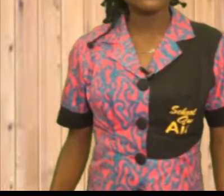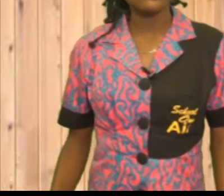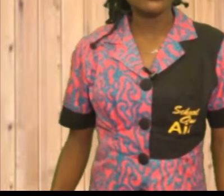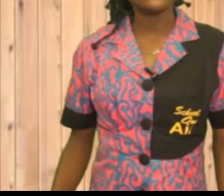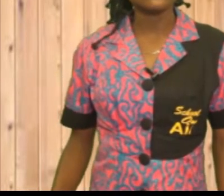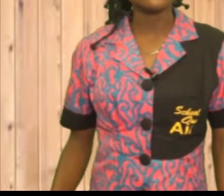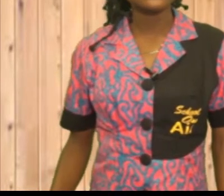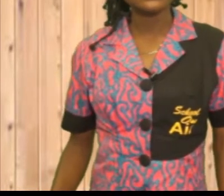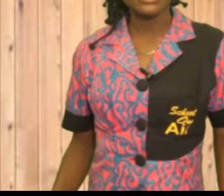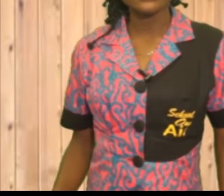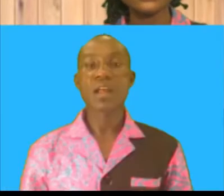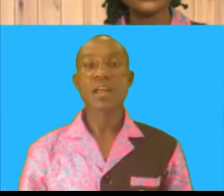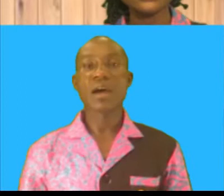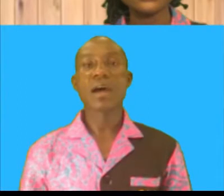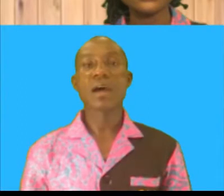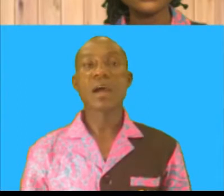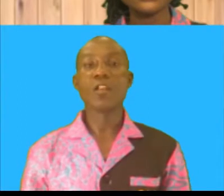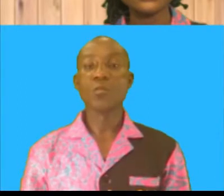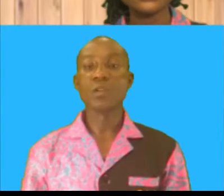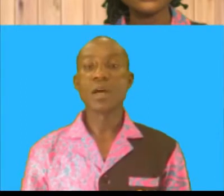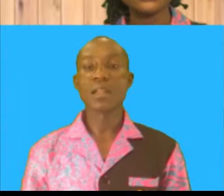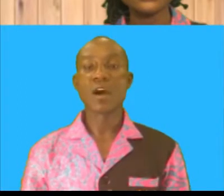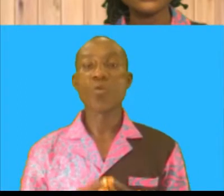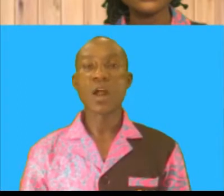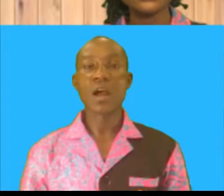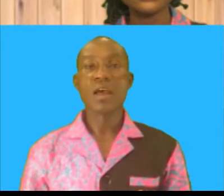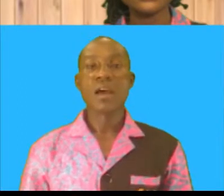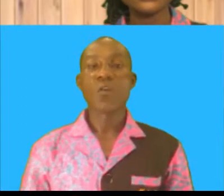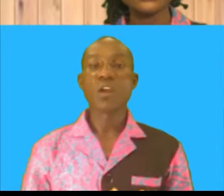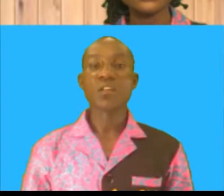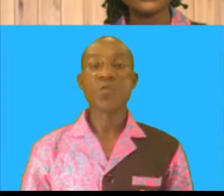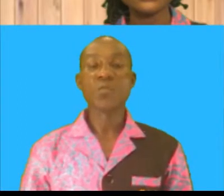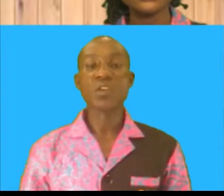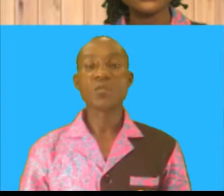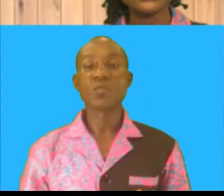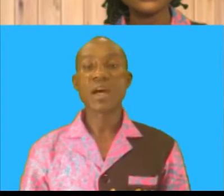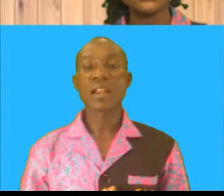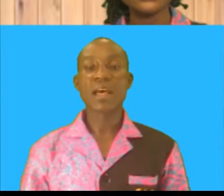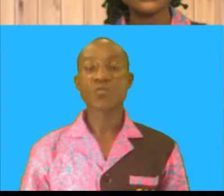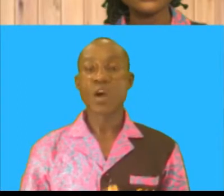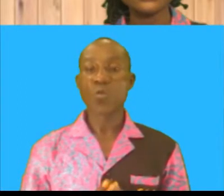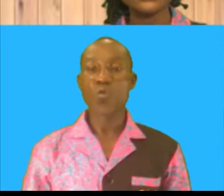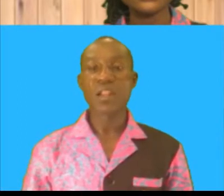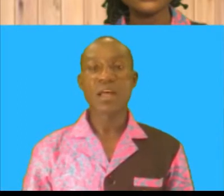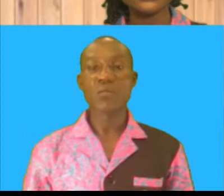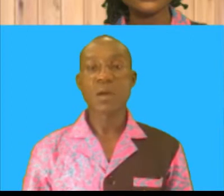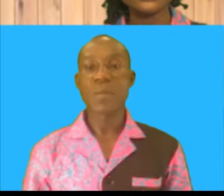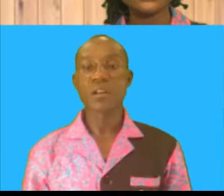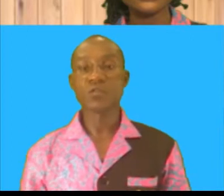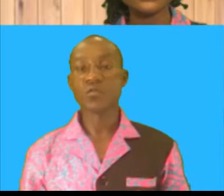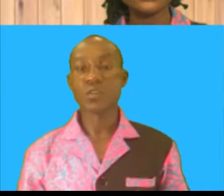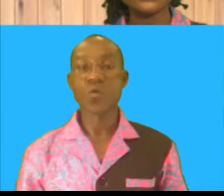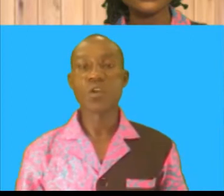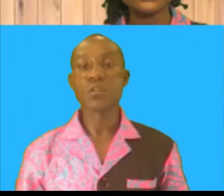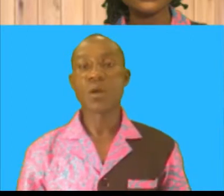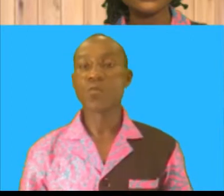1 to 10. Numbers 1 to 10. Da allonmu na na'ura akwai nambobi guda 1 zuwa 10 da zamu amfani da su